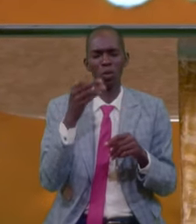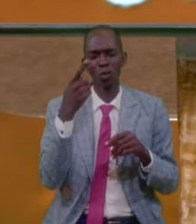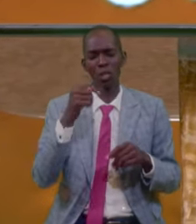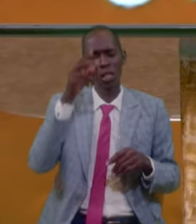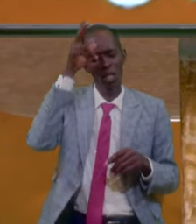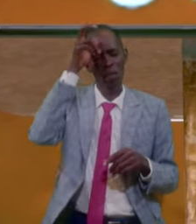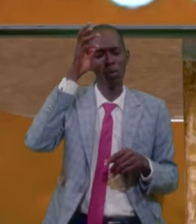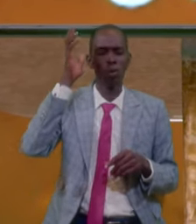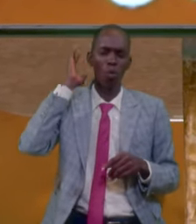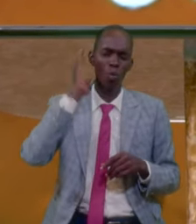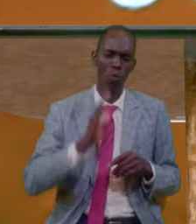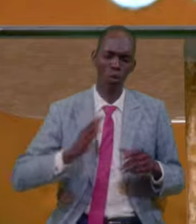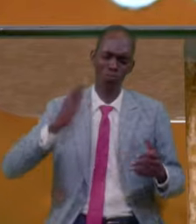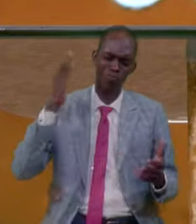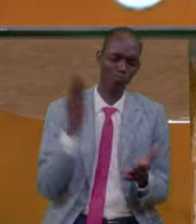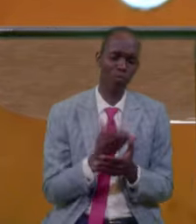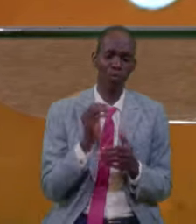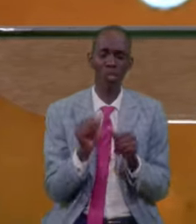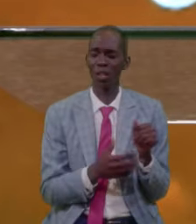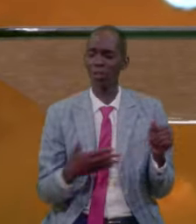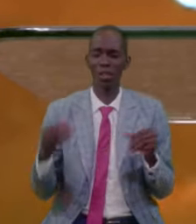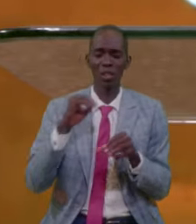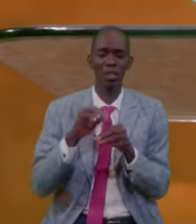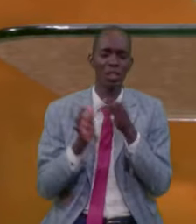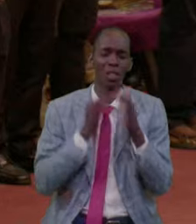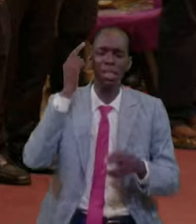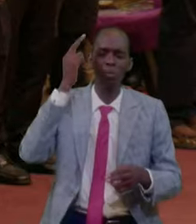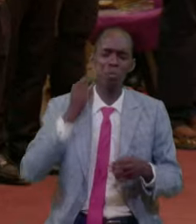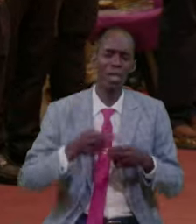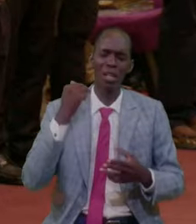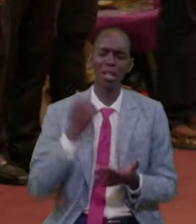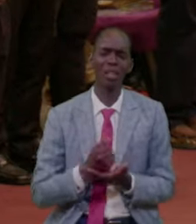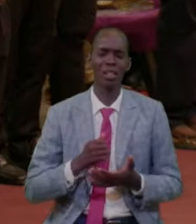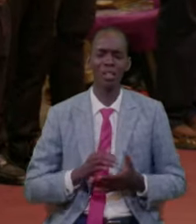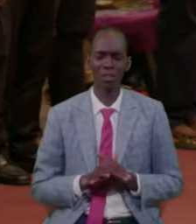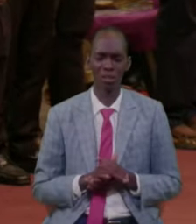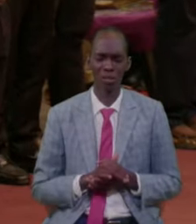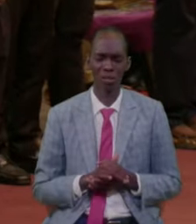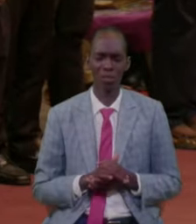we quench everything in Jesus' name.